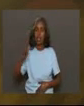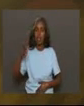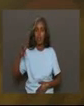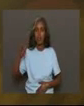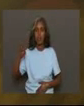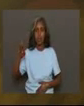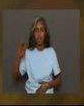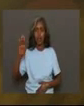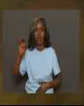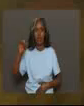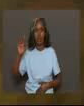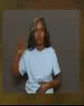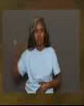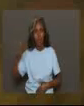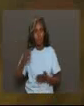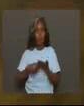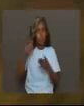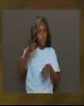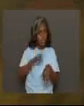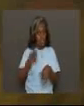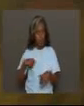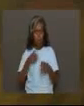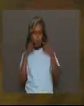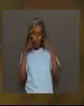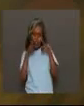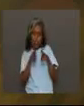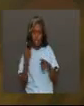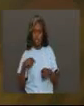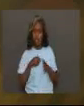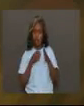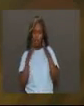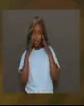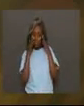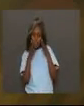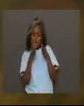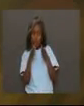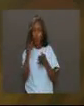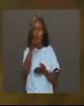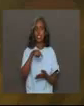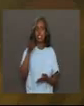hyperbola. Next time, we will focus our attention